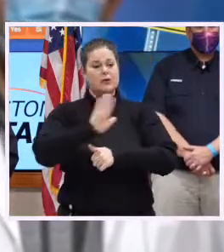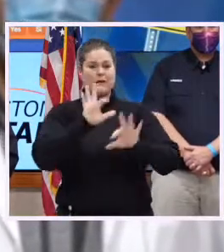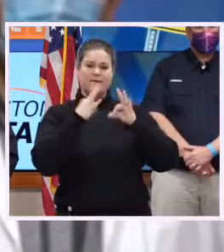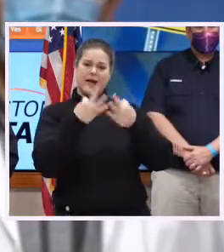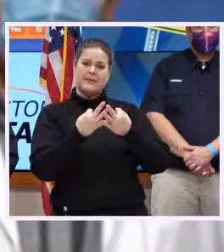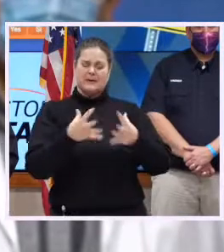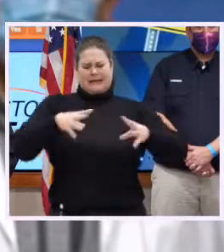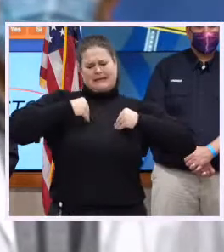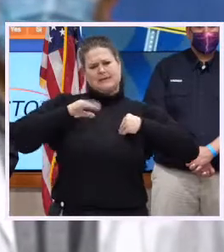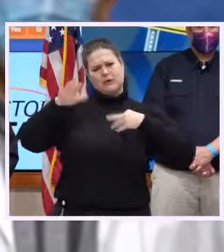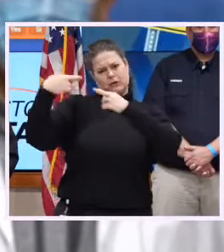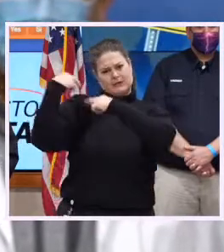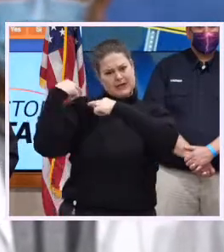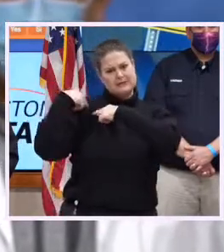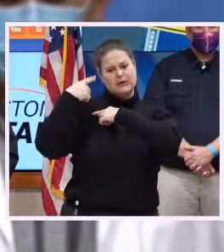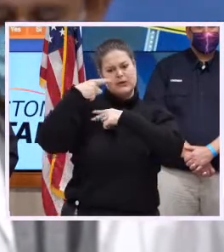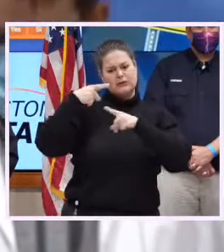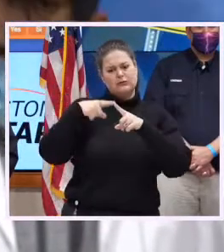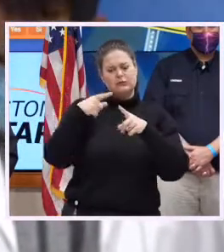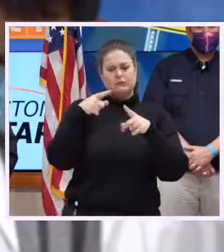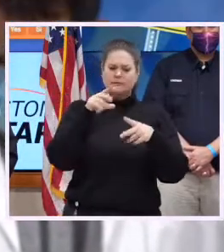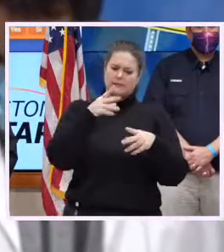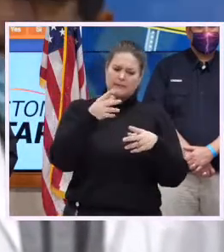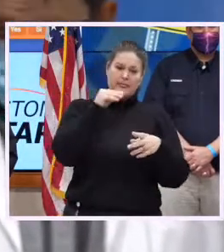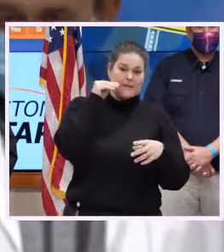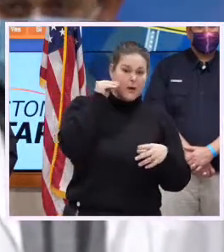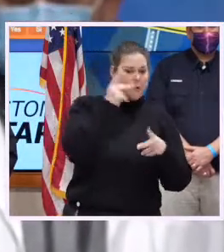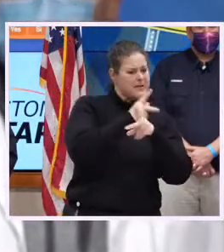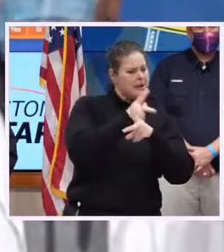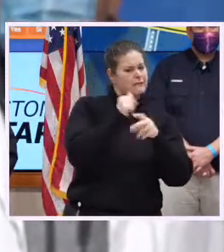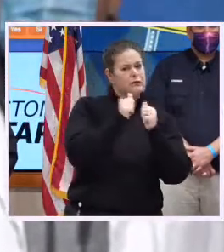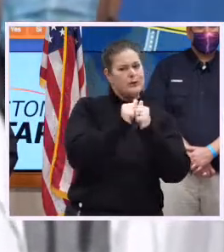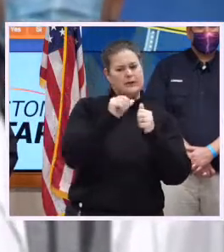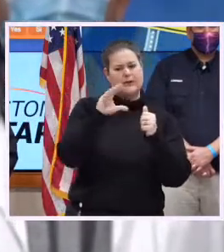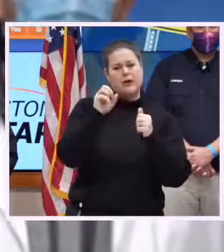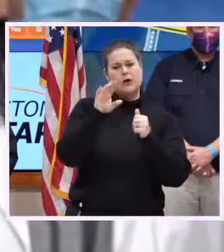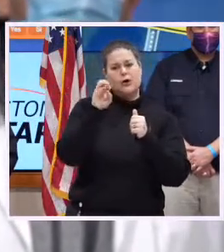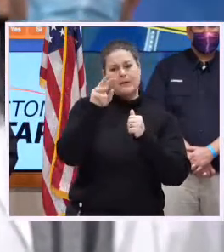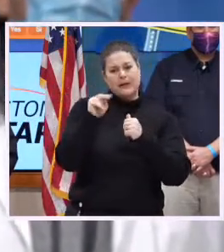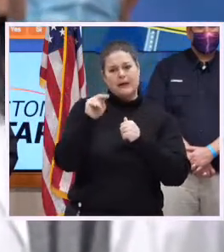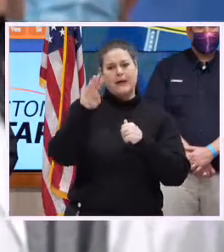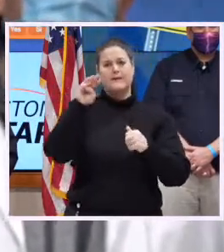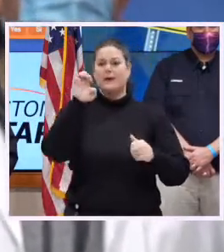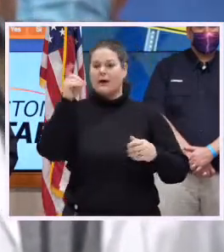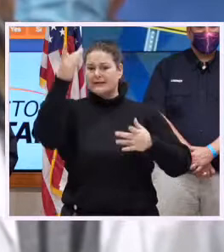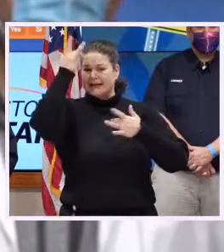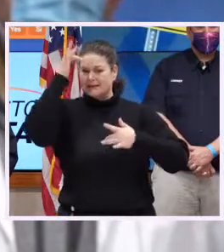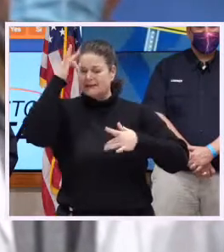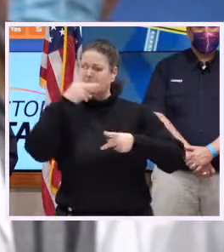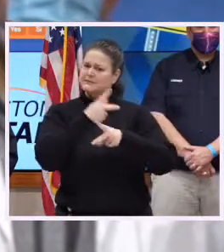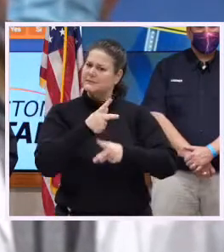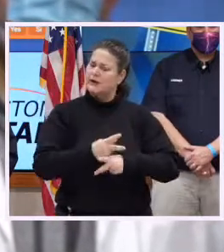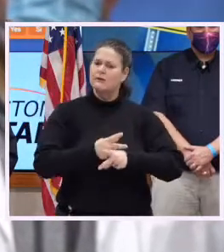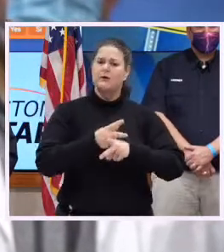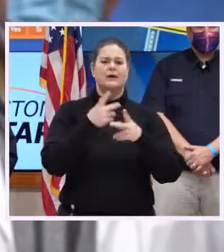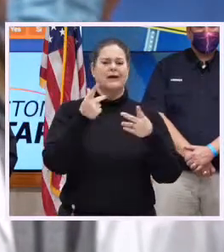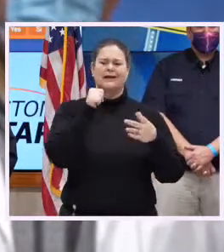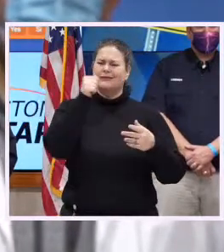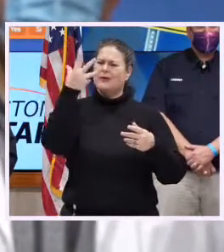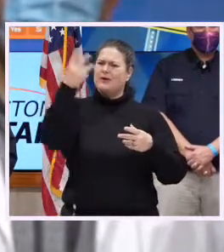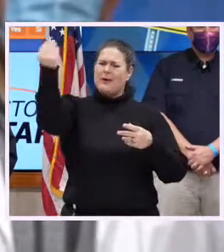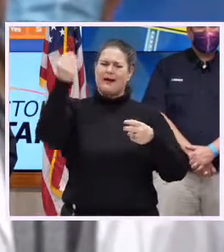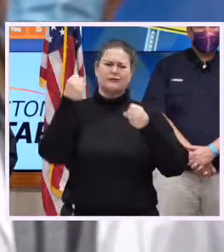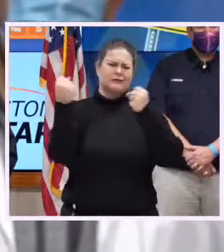personal responsibility when you're home. Careful with the carbon monoxide poisoning, and of course, please don't be out and